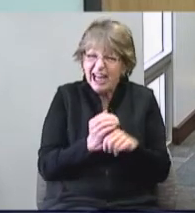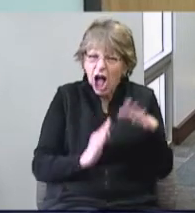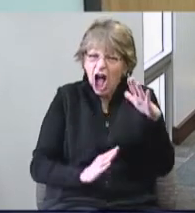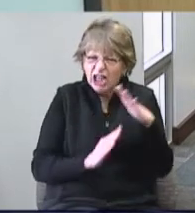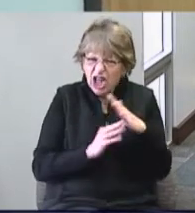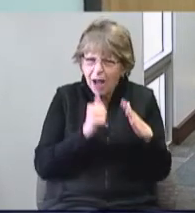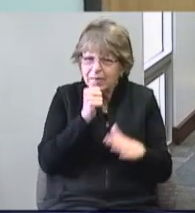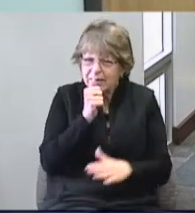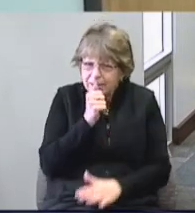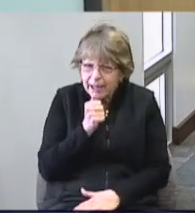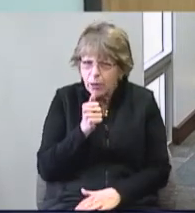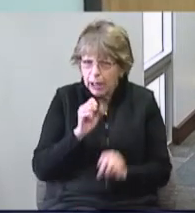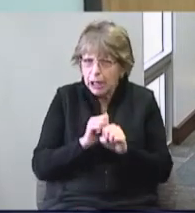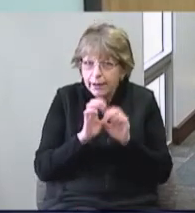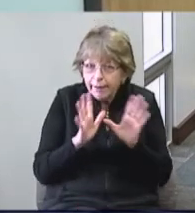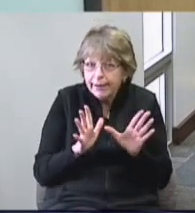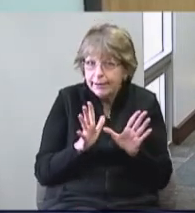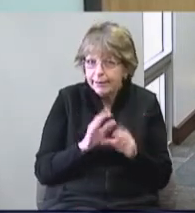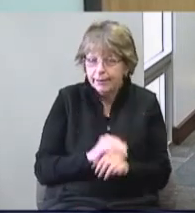trusted.